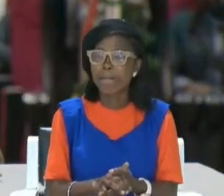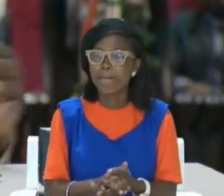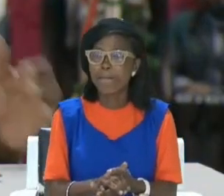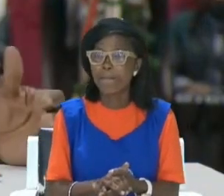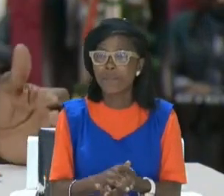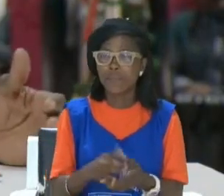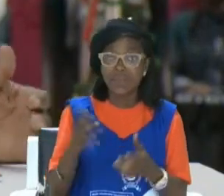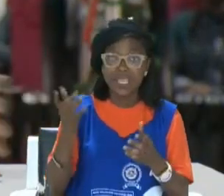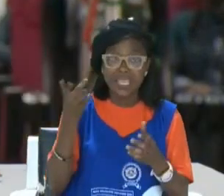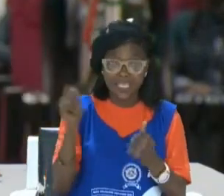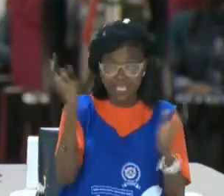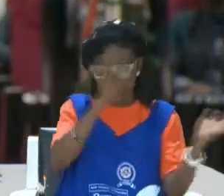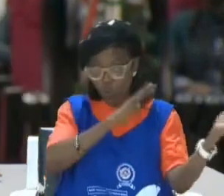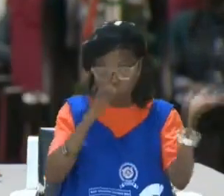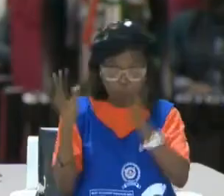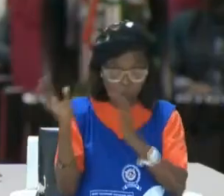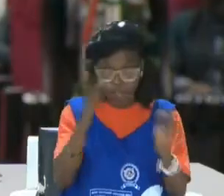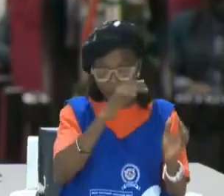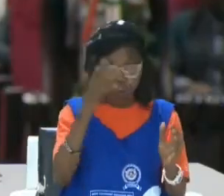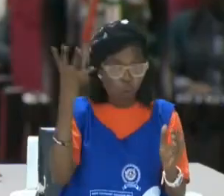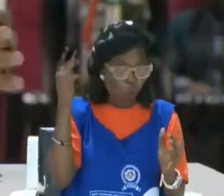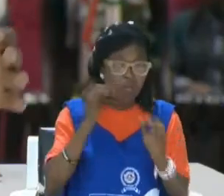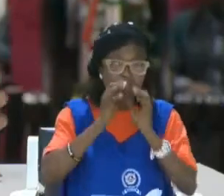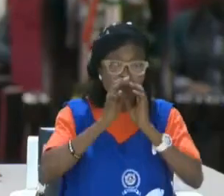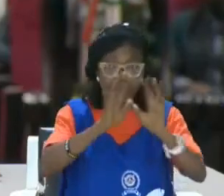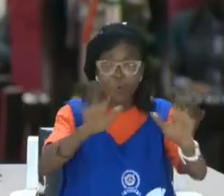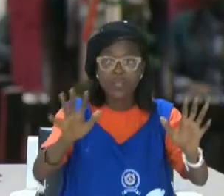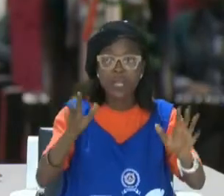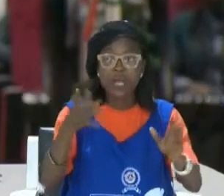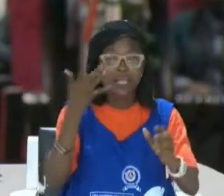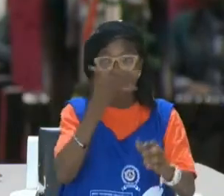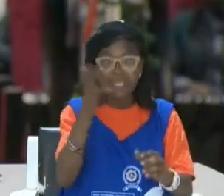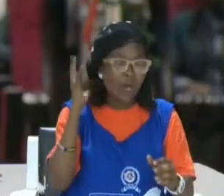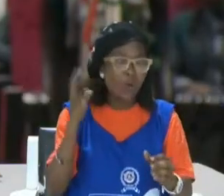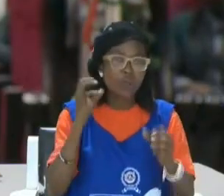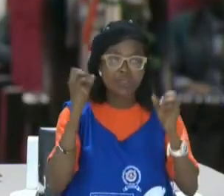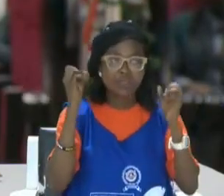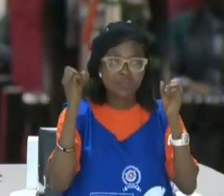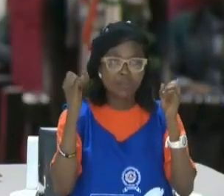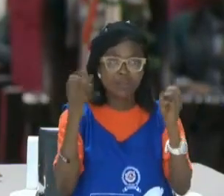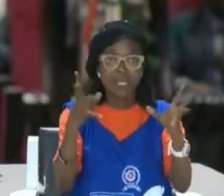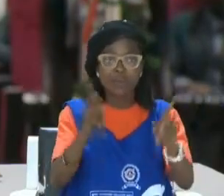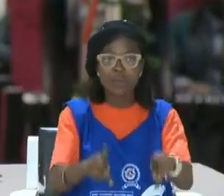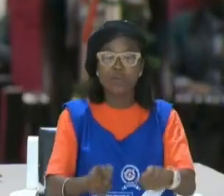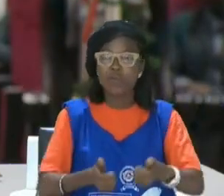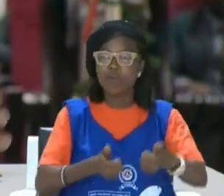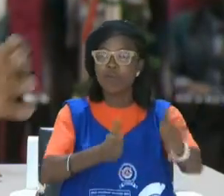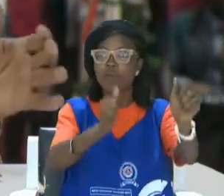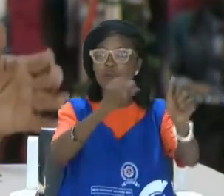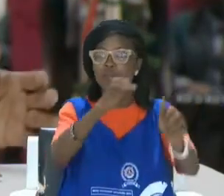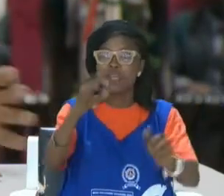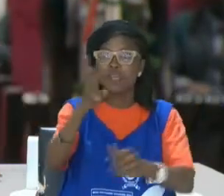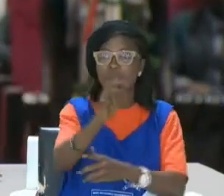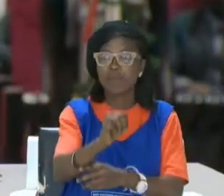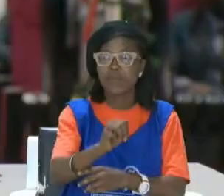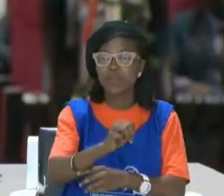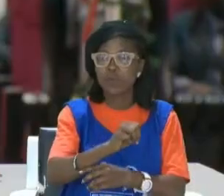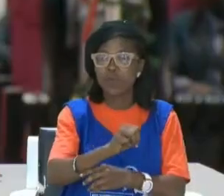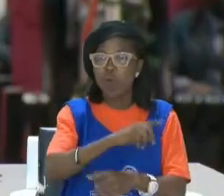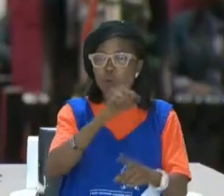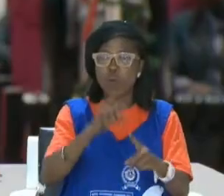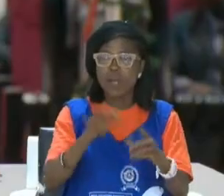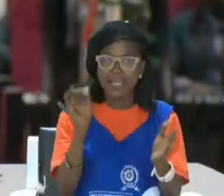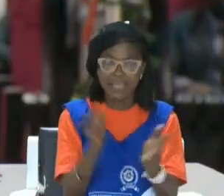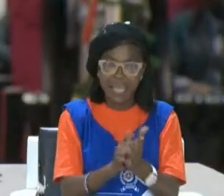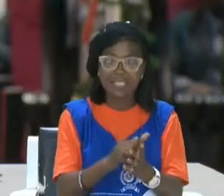The wind was blowing because there was a multitude following him. When that woman